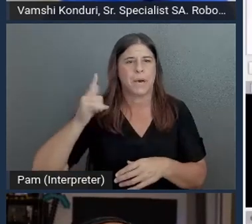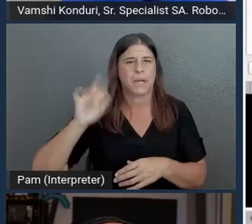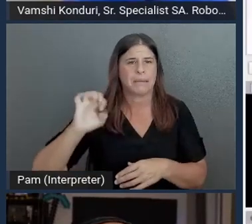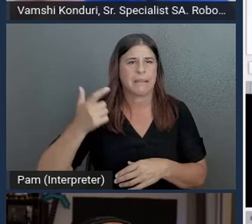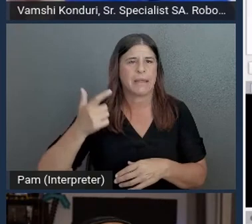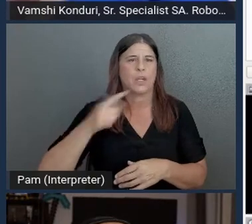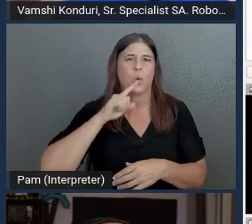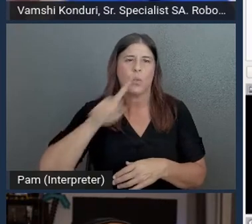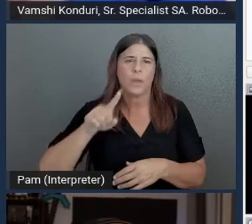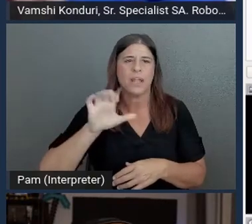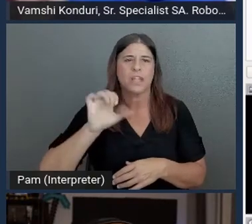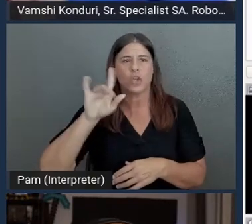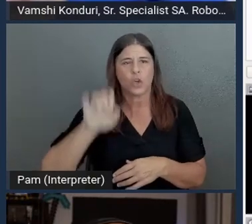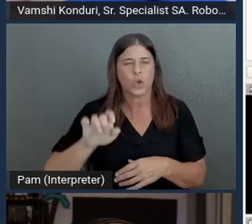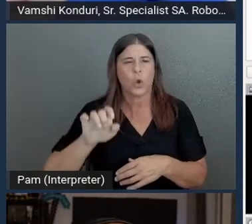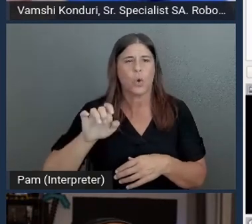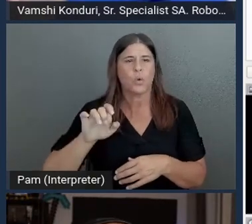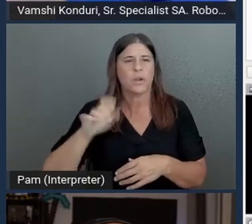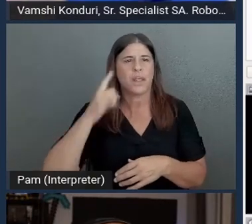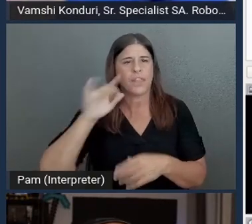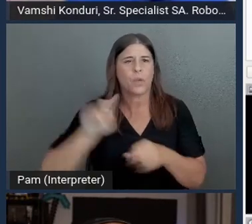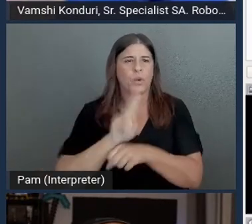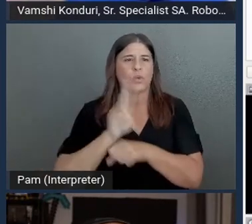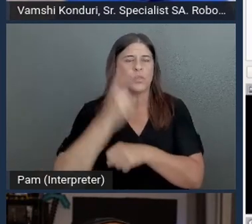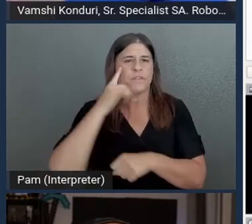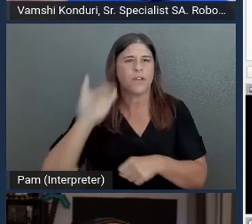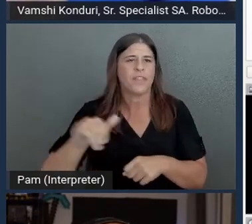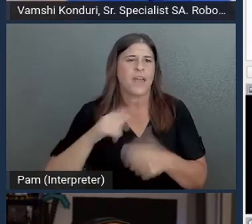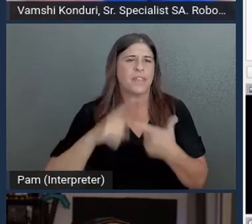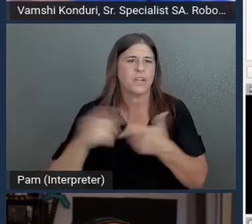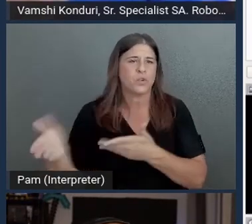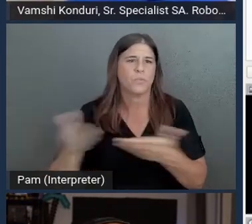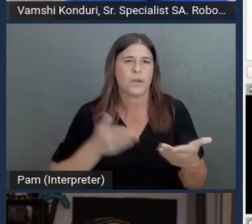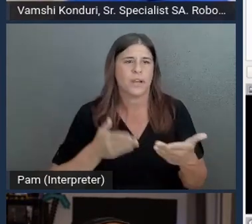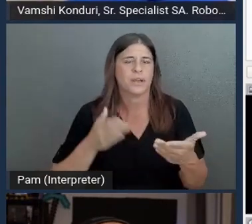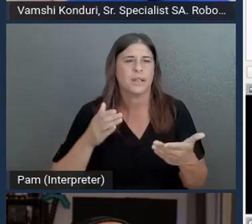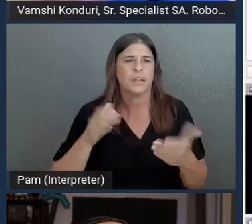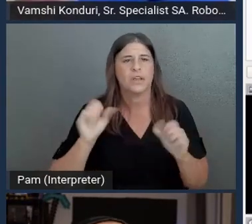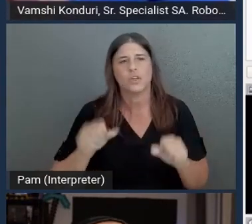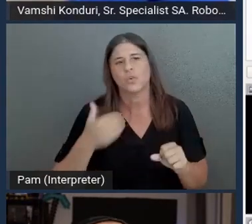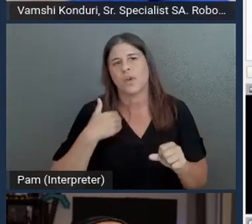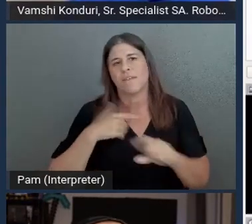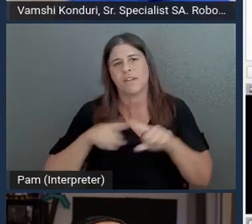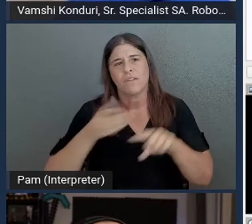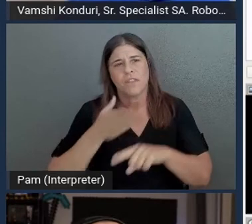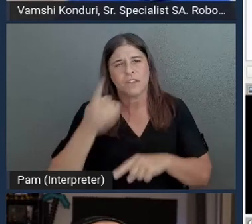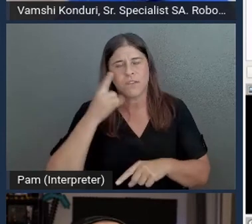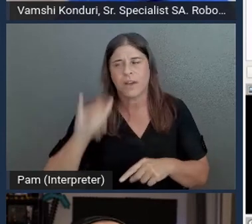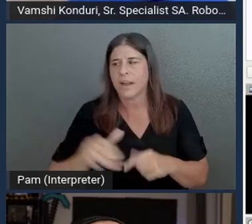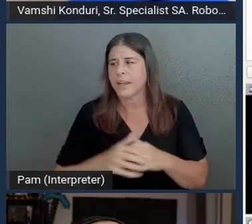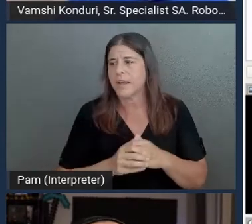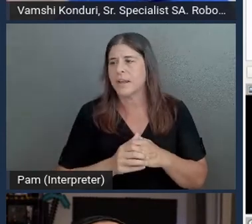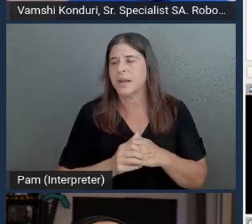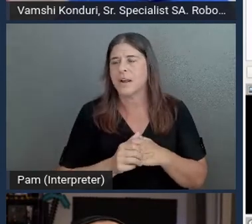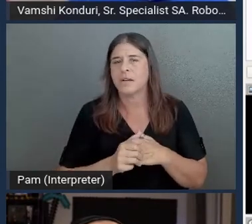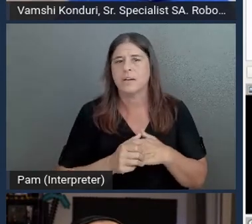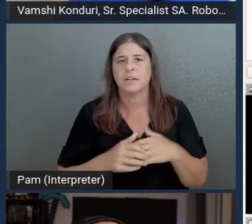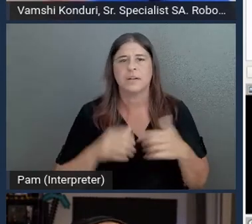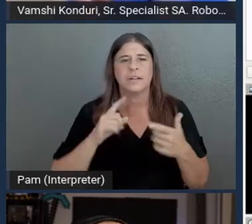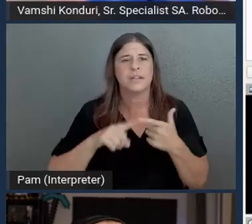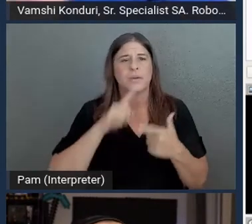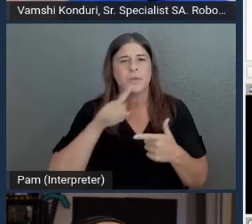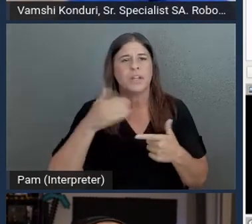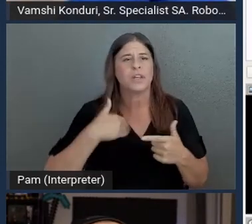tool that will let you bring in your dependencies, your actual robot code, your simulation code, and all of that fun